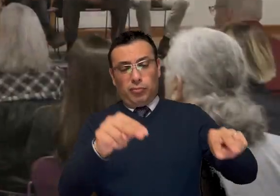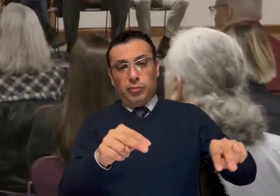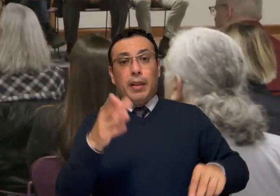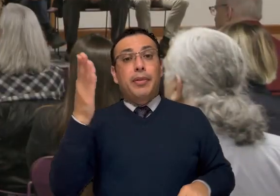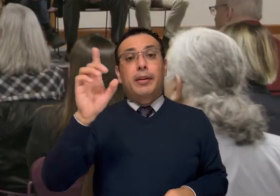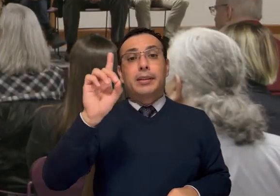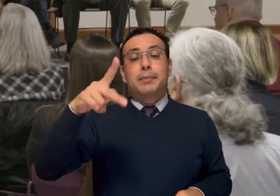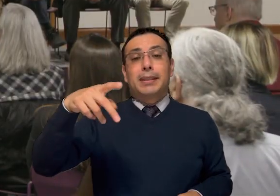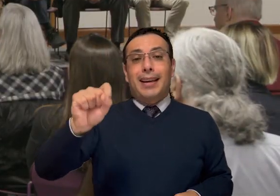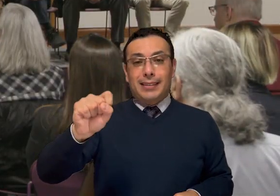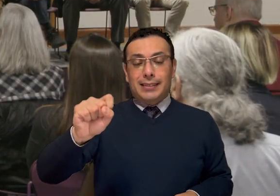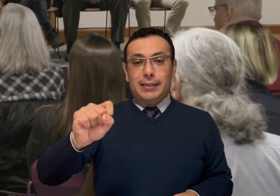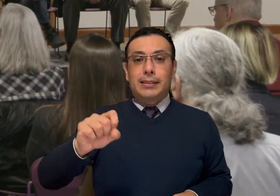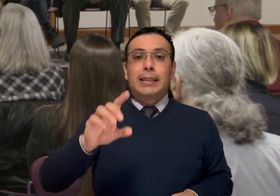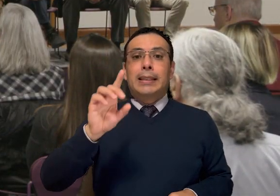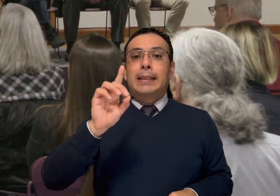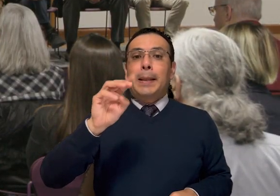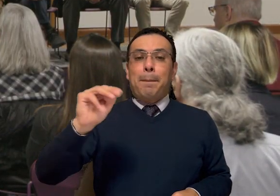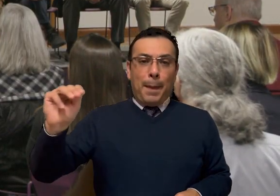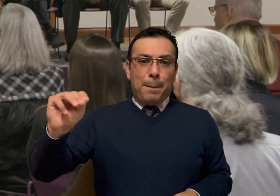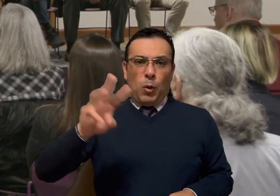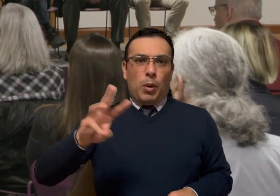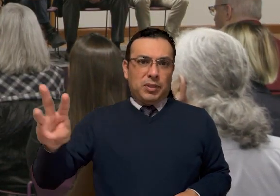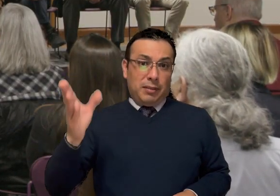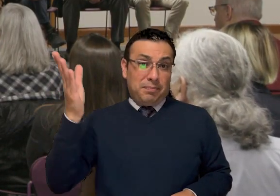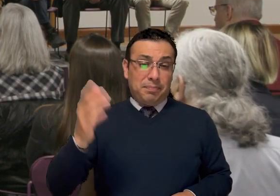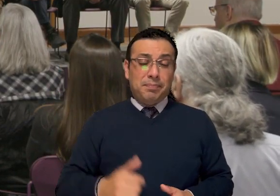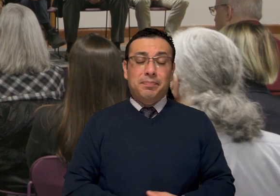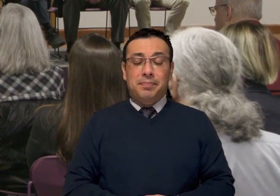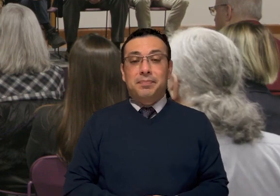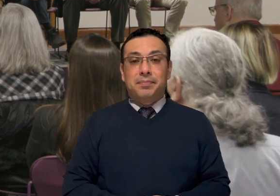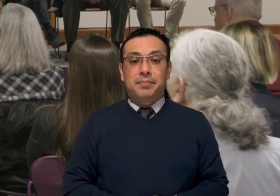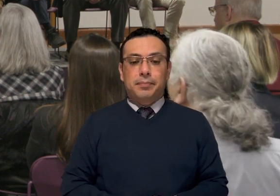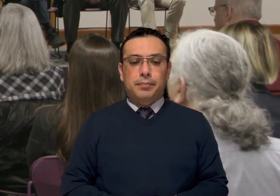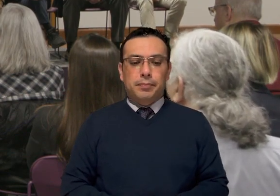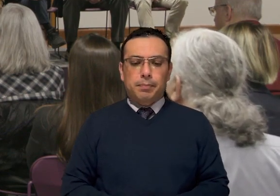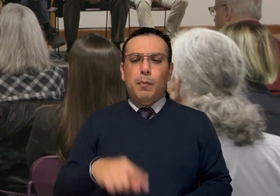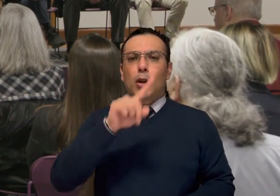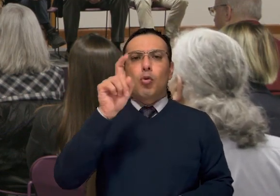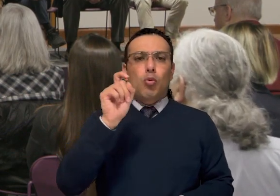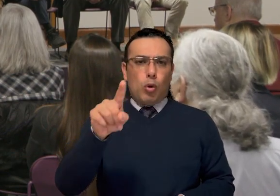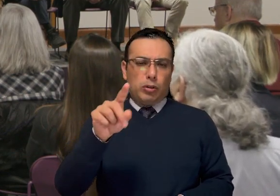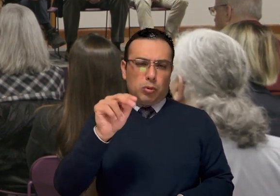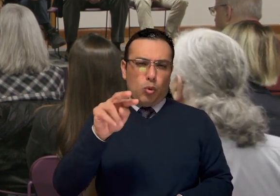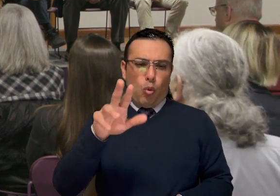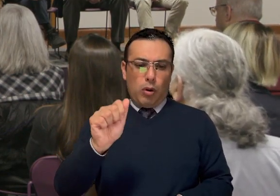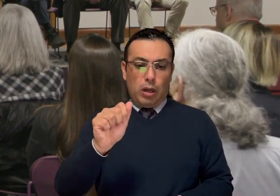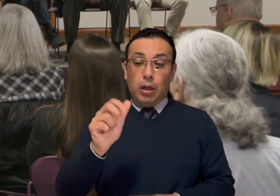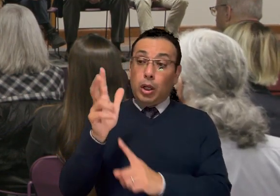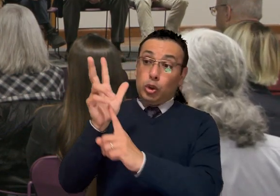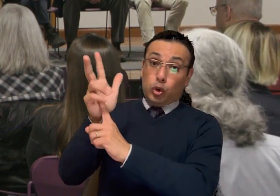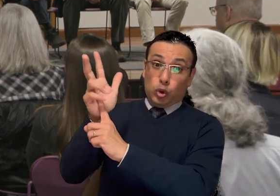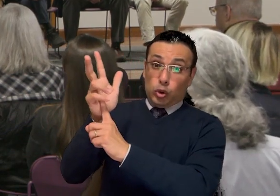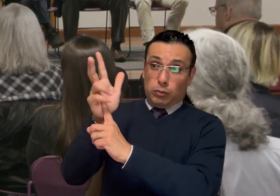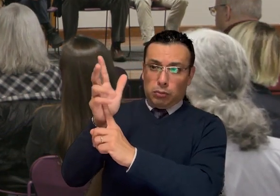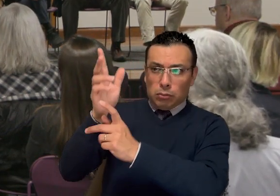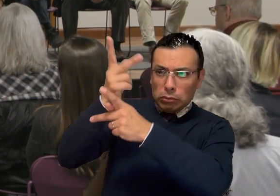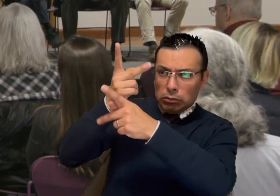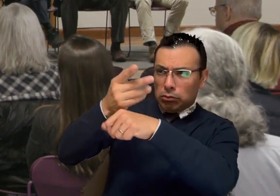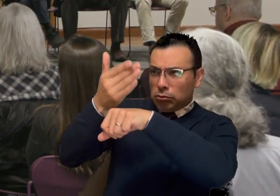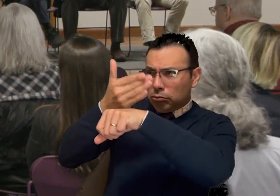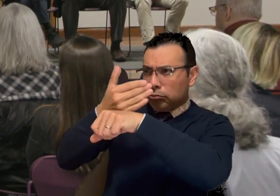So can you tell us how the turbines will be maintained and monitored? Who will own them?